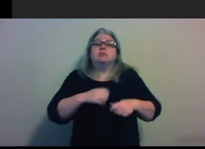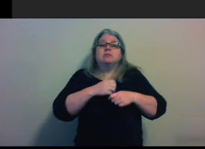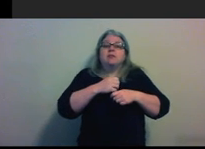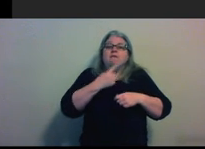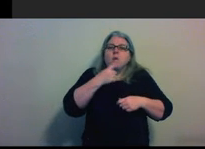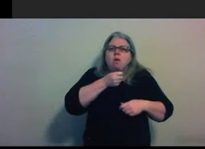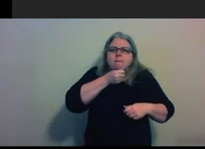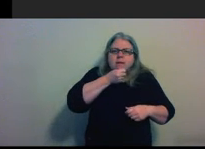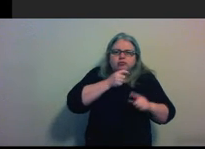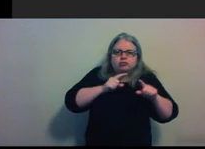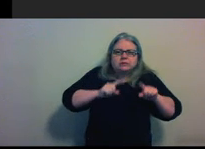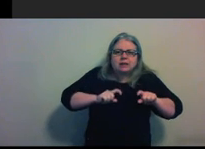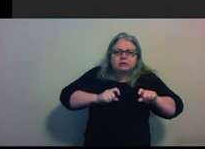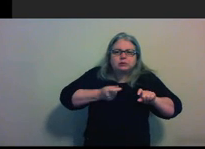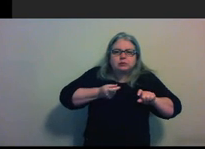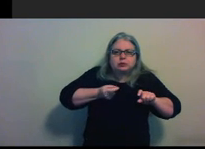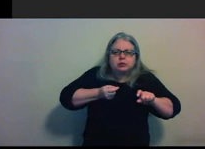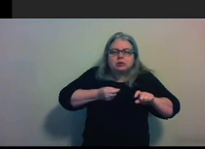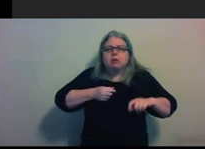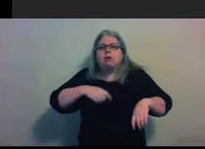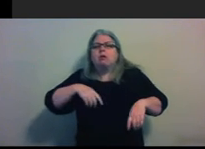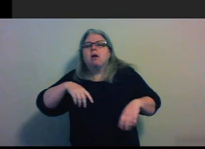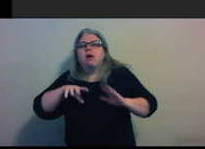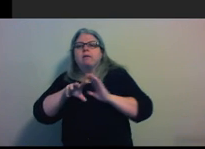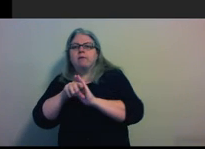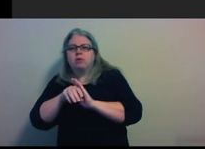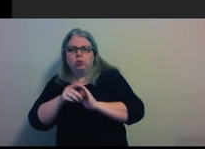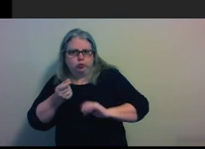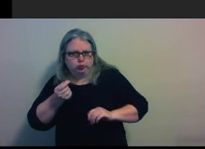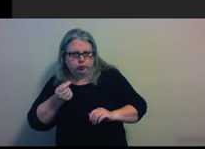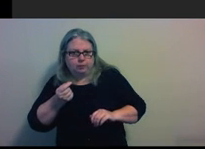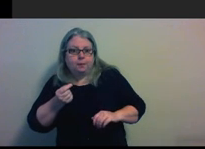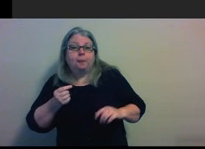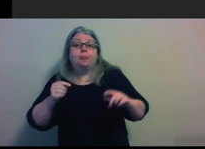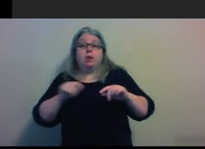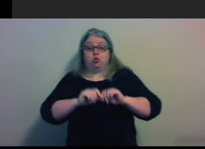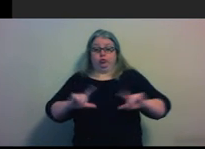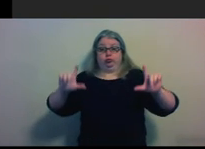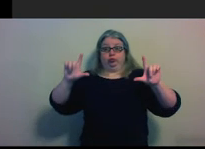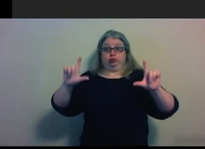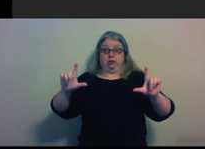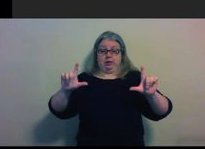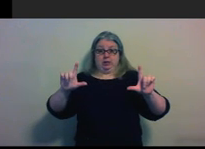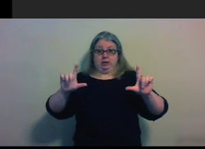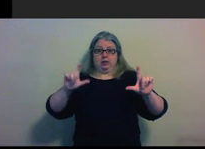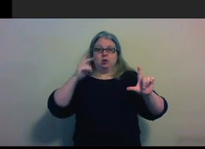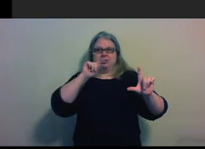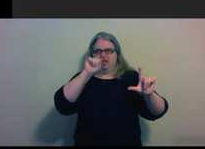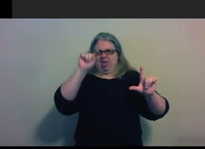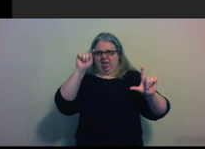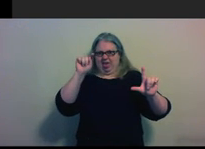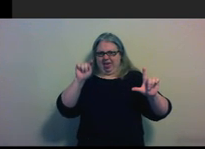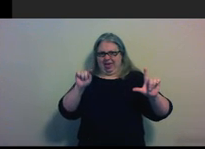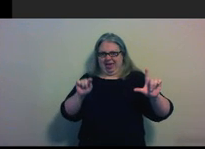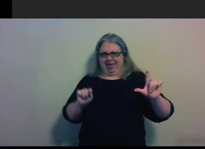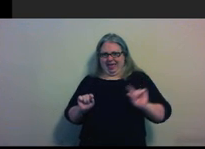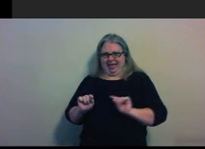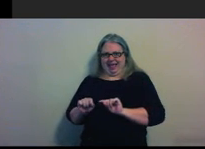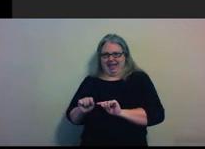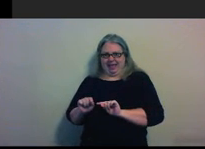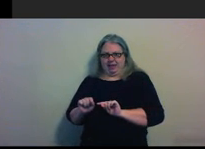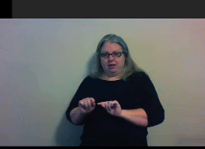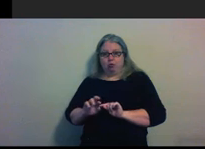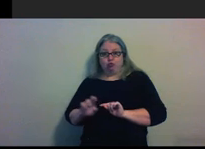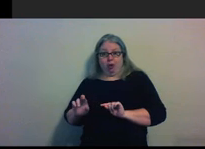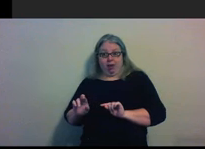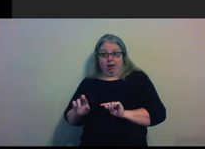audio and video are working properly, you're going to go to the bottom right-hand corner of your screen where you see that purple arrow.